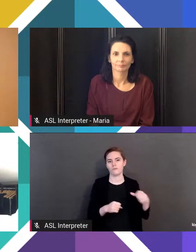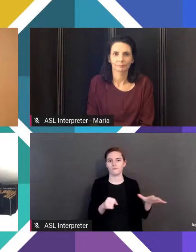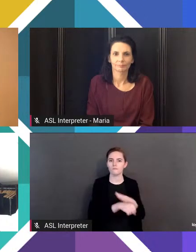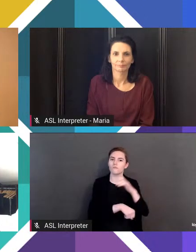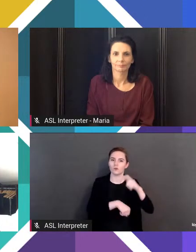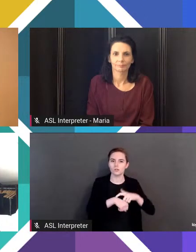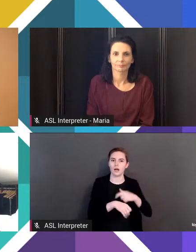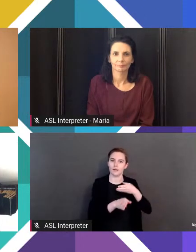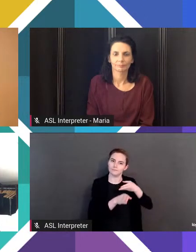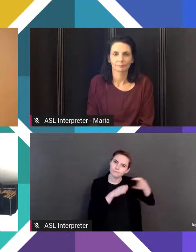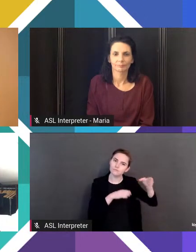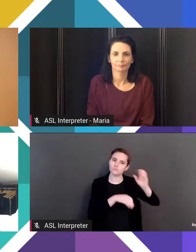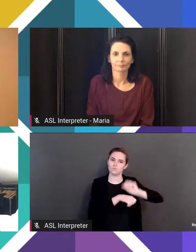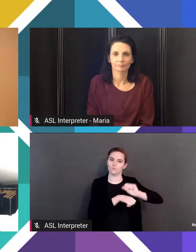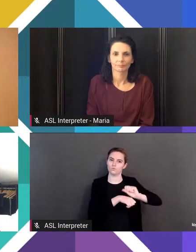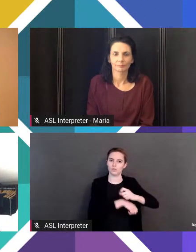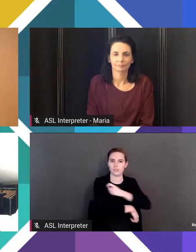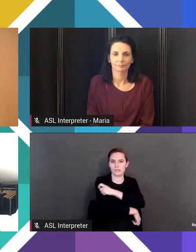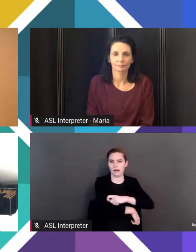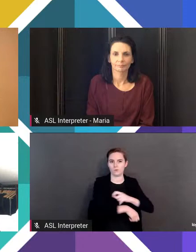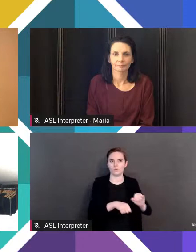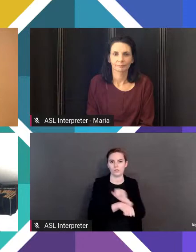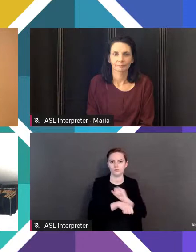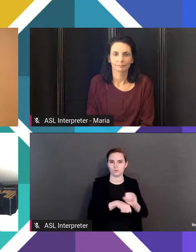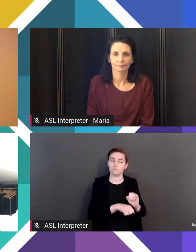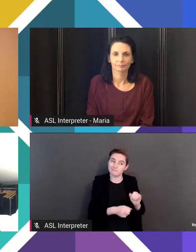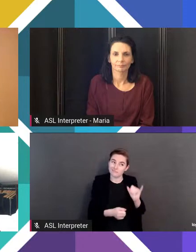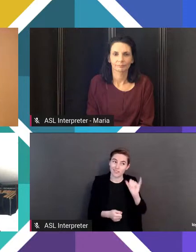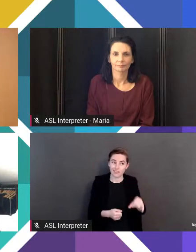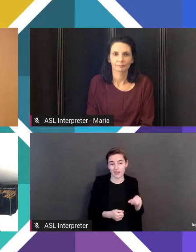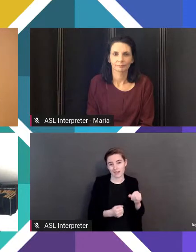like is kind of like working the system in a way. But